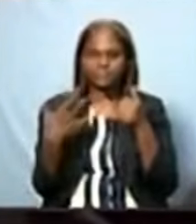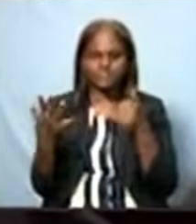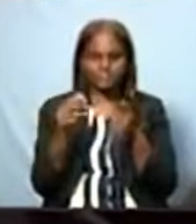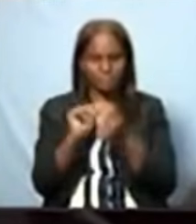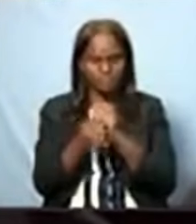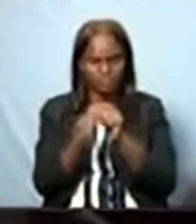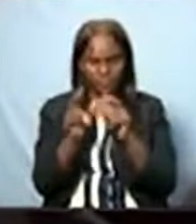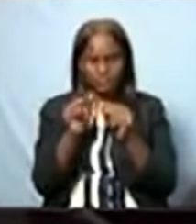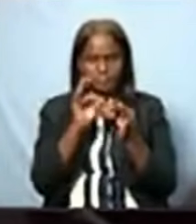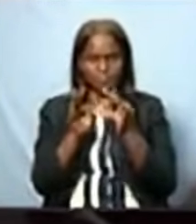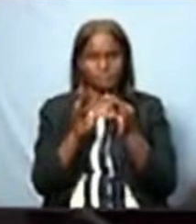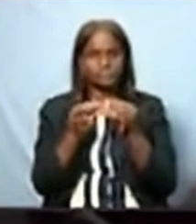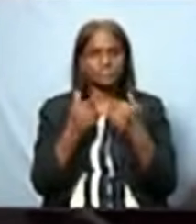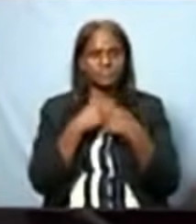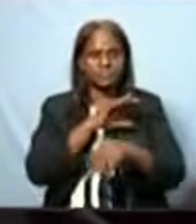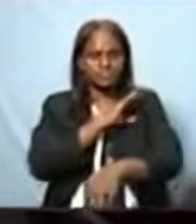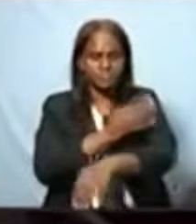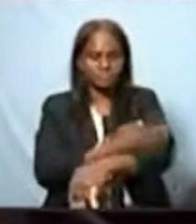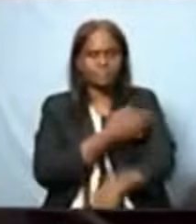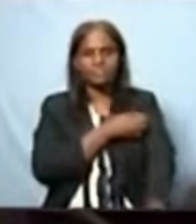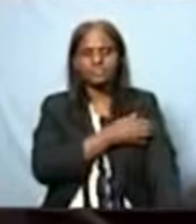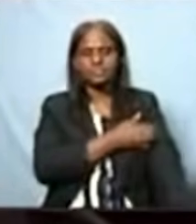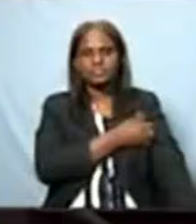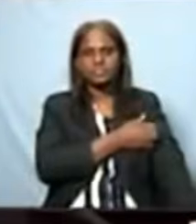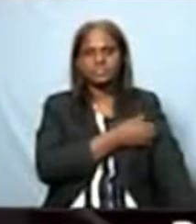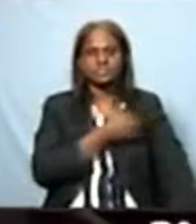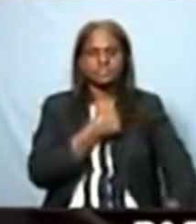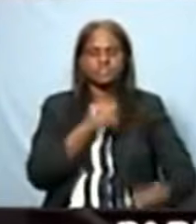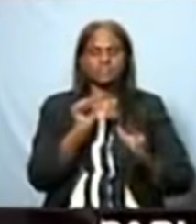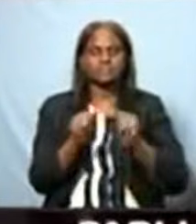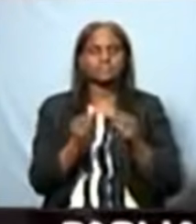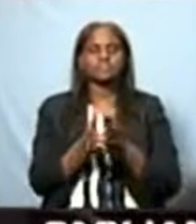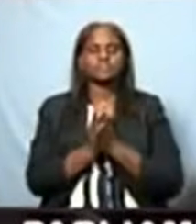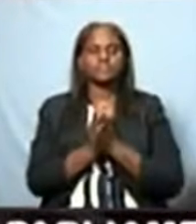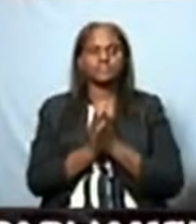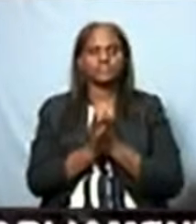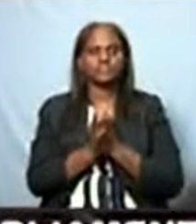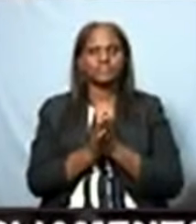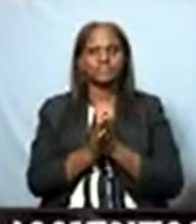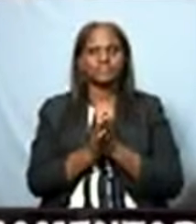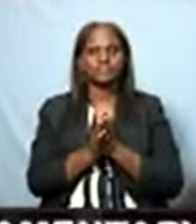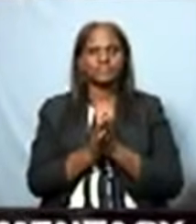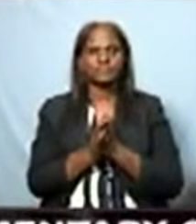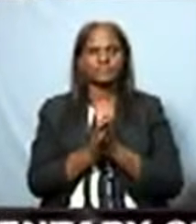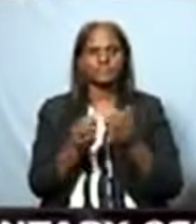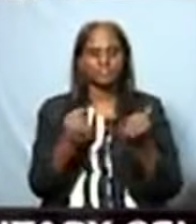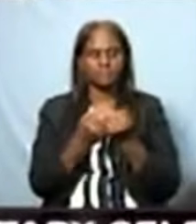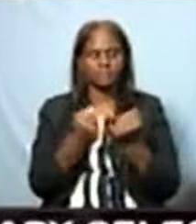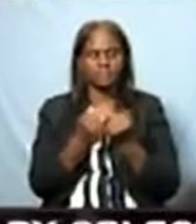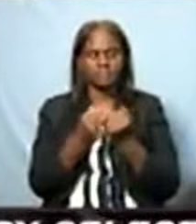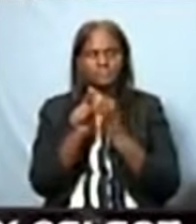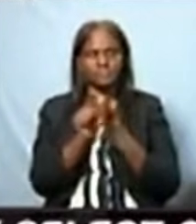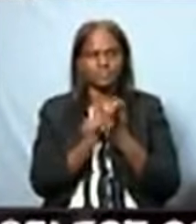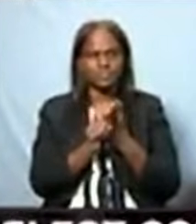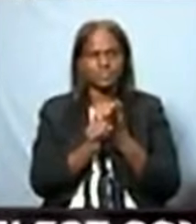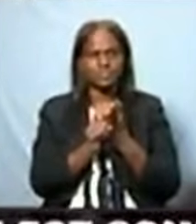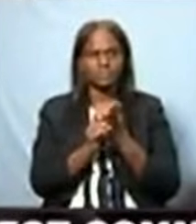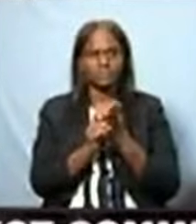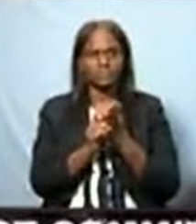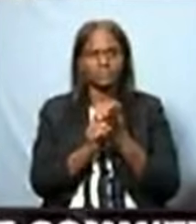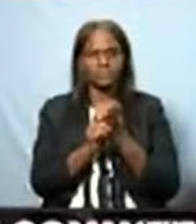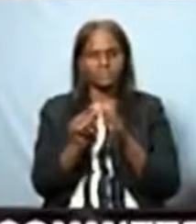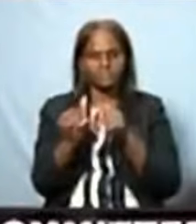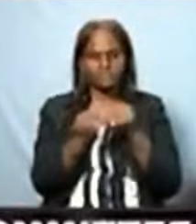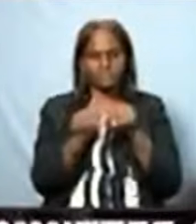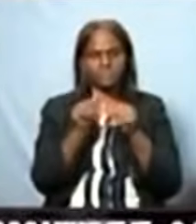amendment. If I had all the powers, I would have asked the executive, who are the sponsors of the bill, to withdraw the